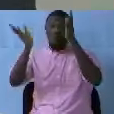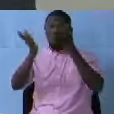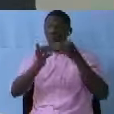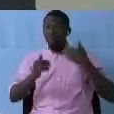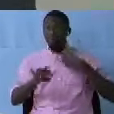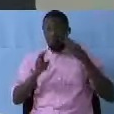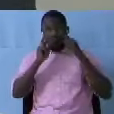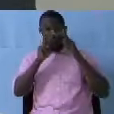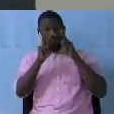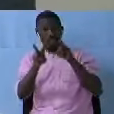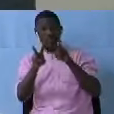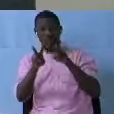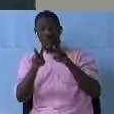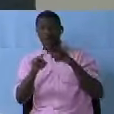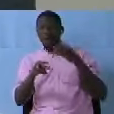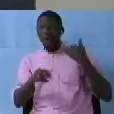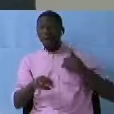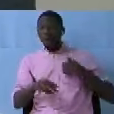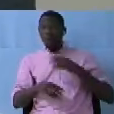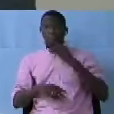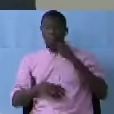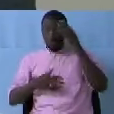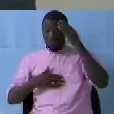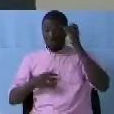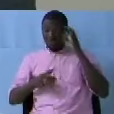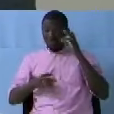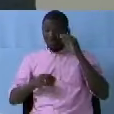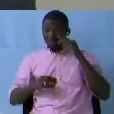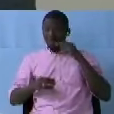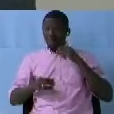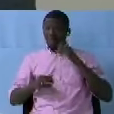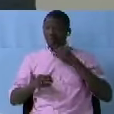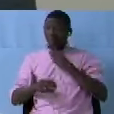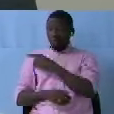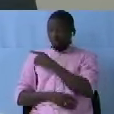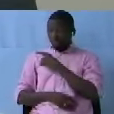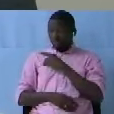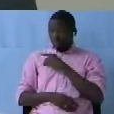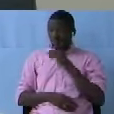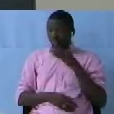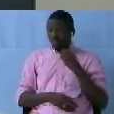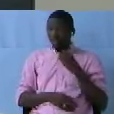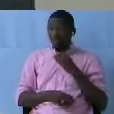infected people being treated was in the public interest?